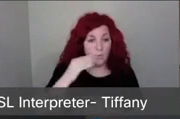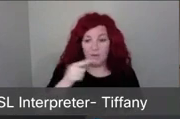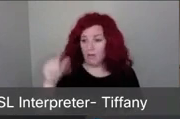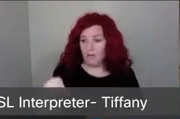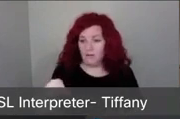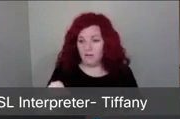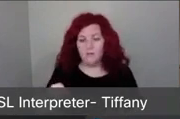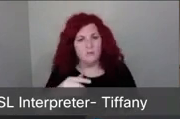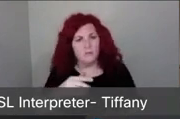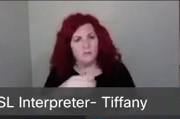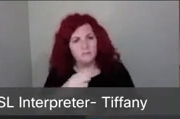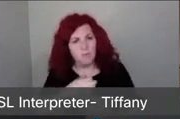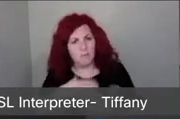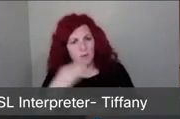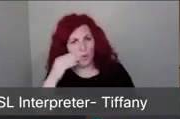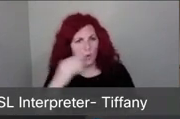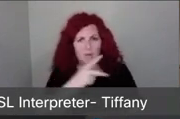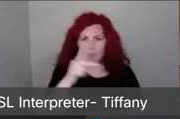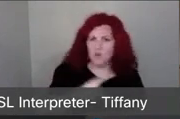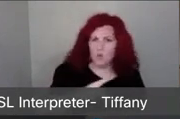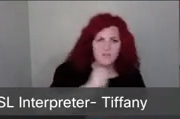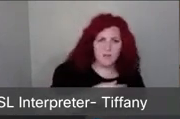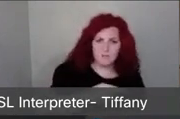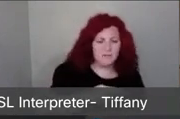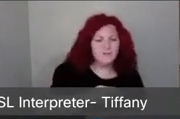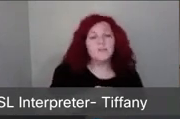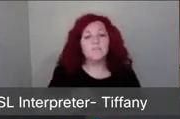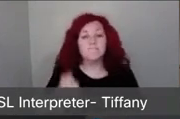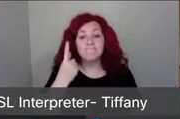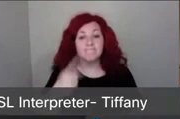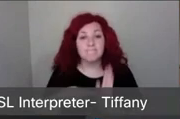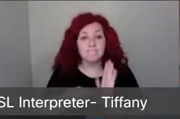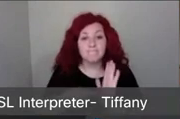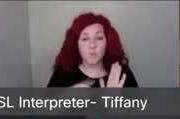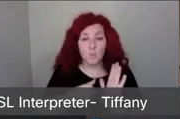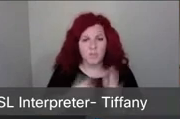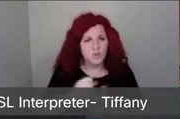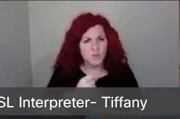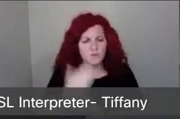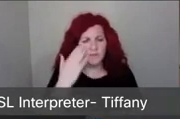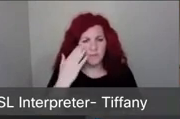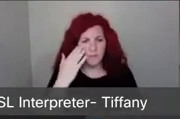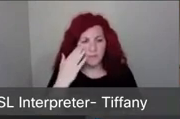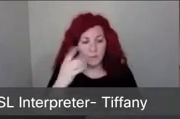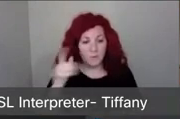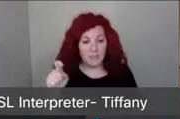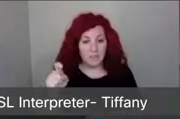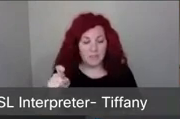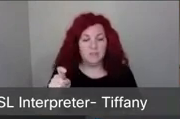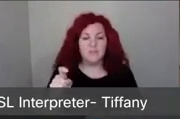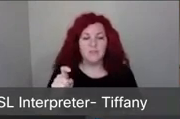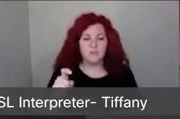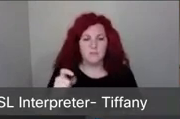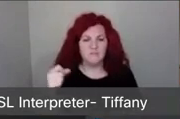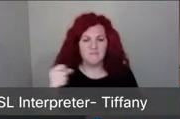Glendale is a part of my home. Getting the representation we deserve and that we know, that we need, and that we have fought